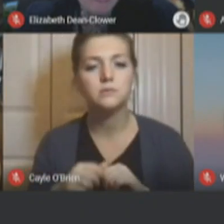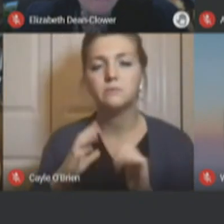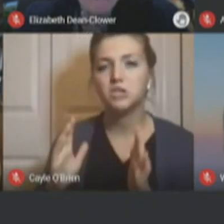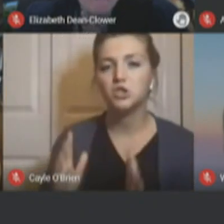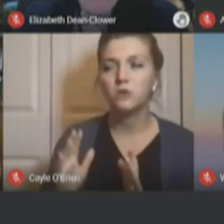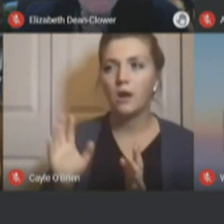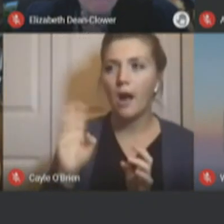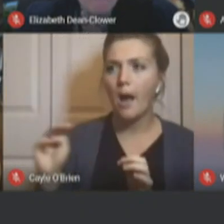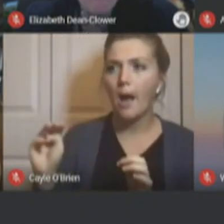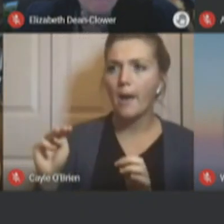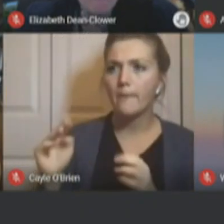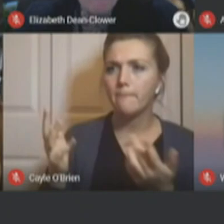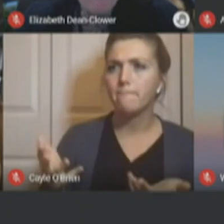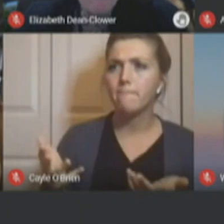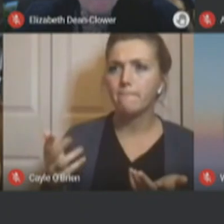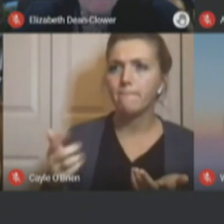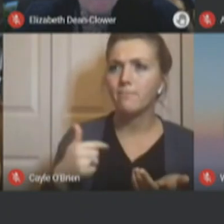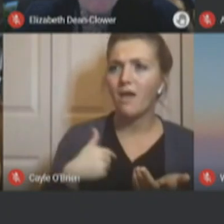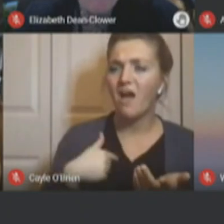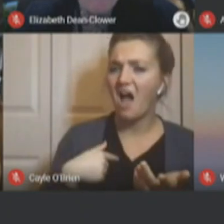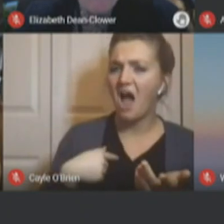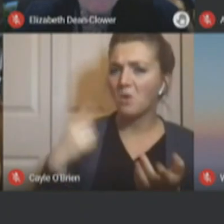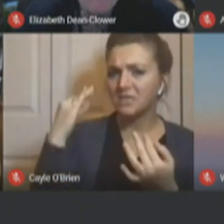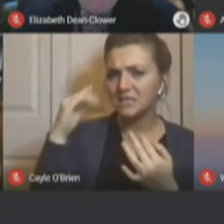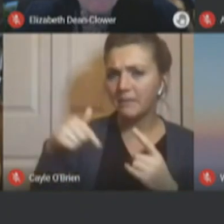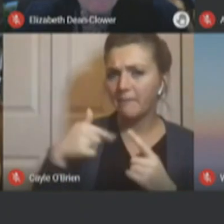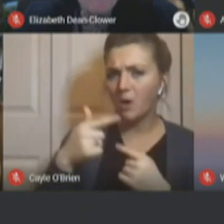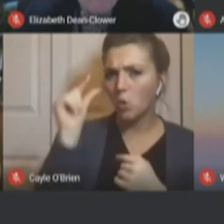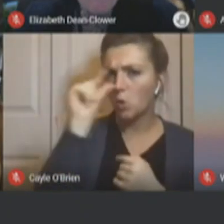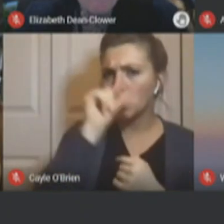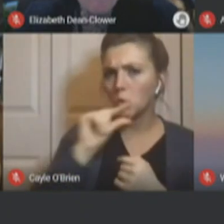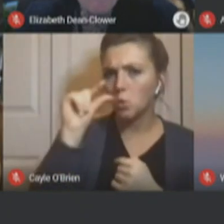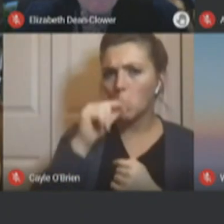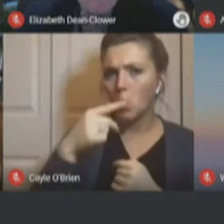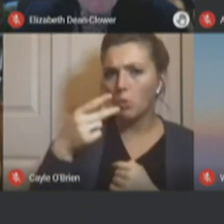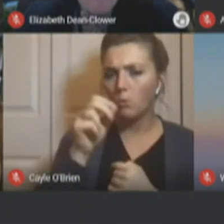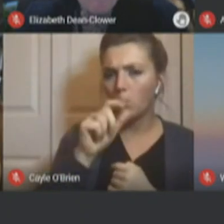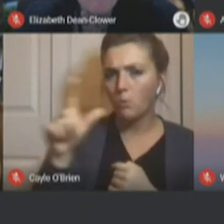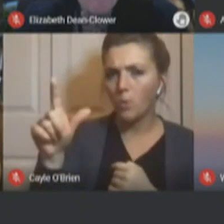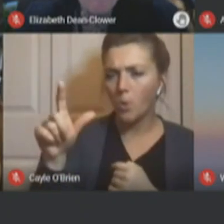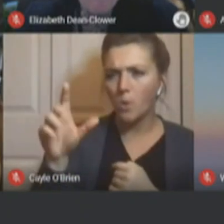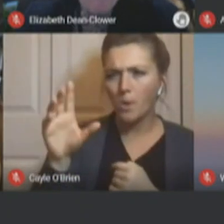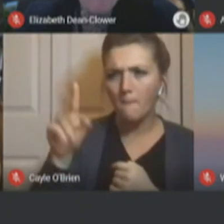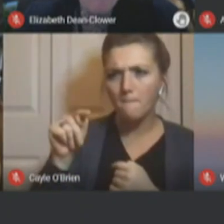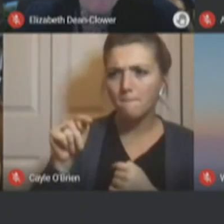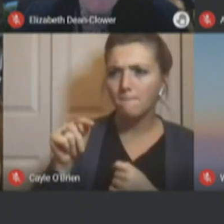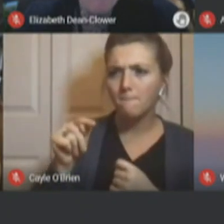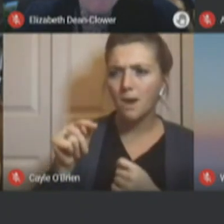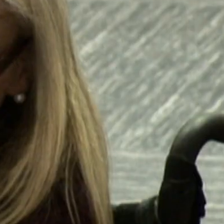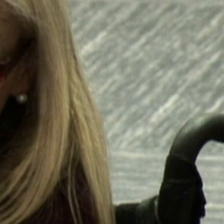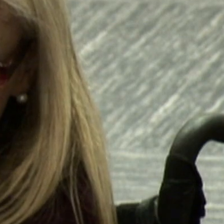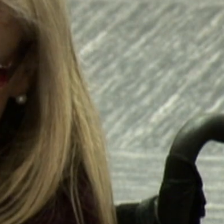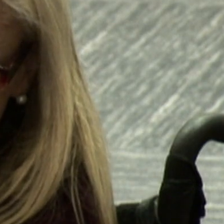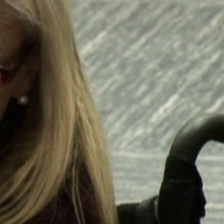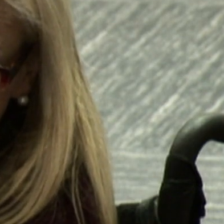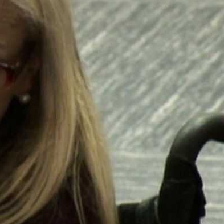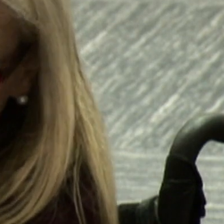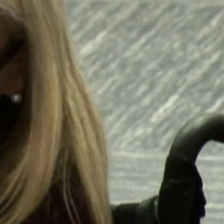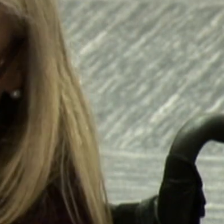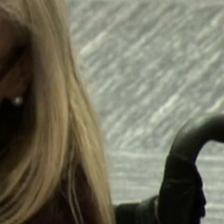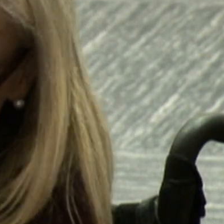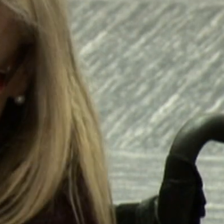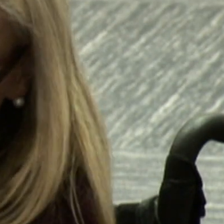I was going to do a Google poll, but Okay. you know what, I don't have, that could be the actual tool, so I can just send